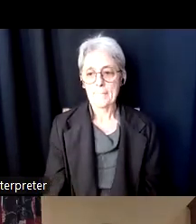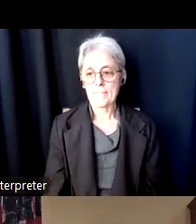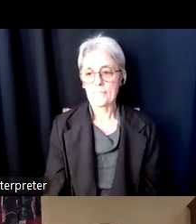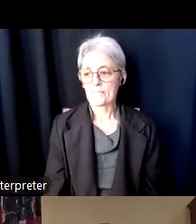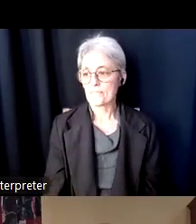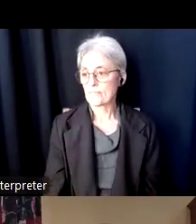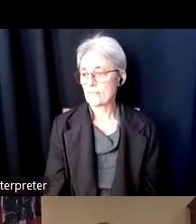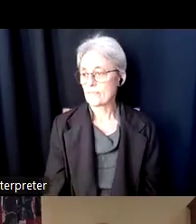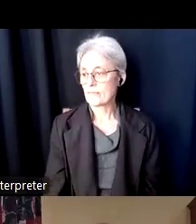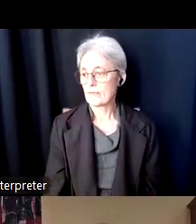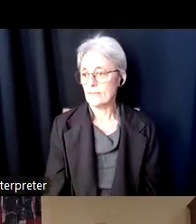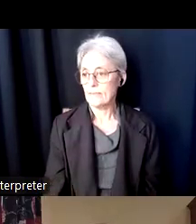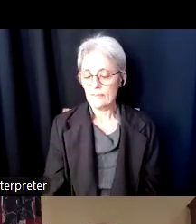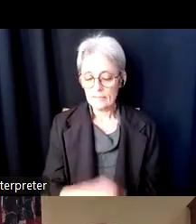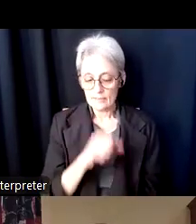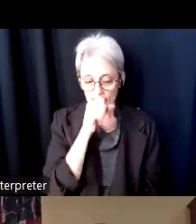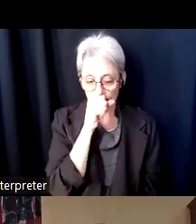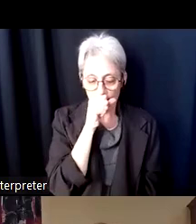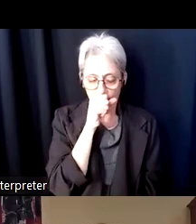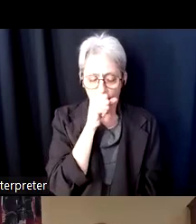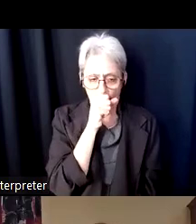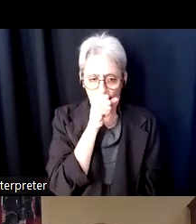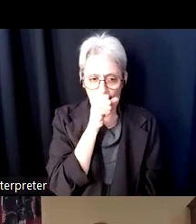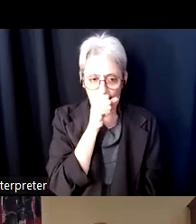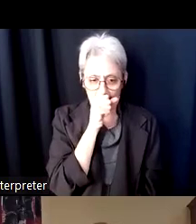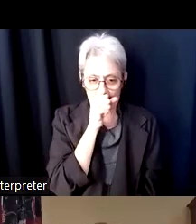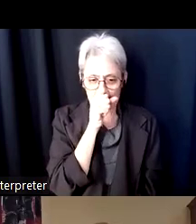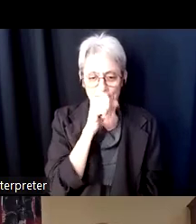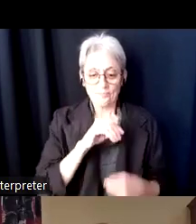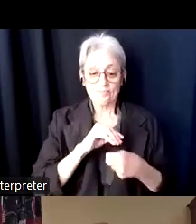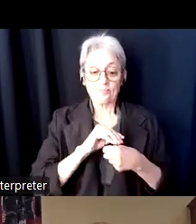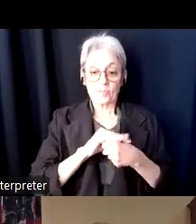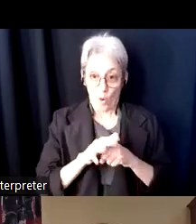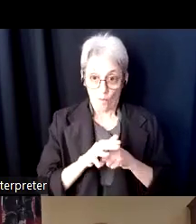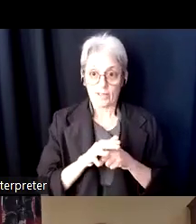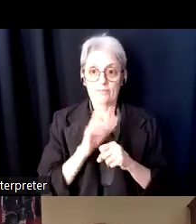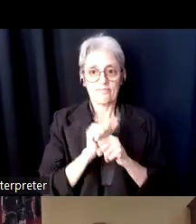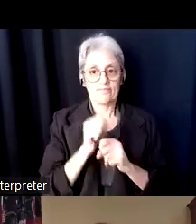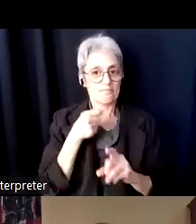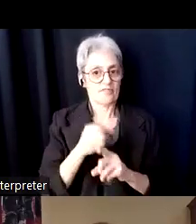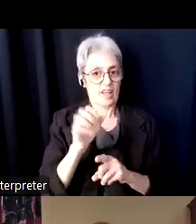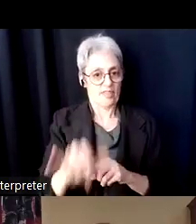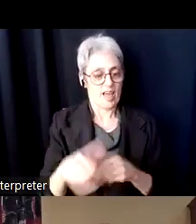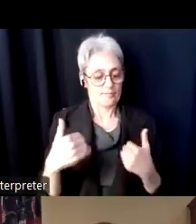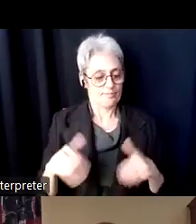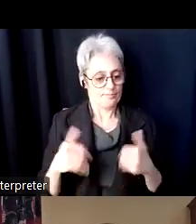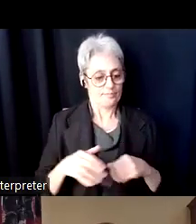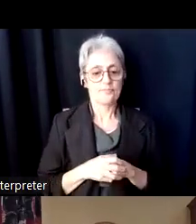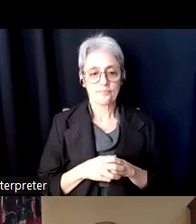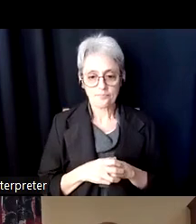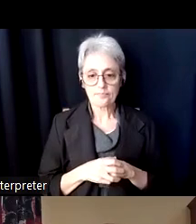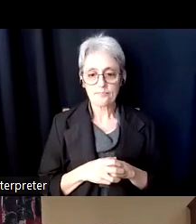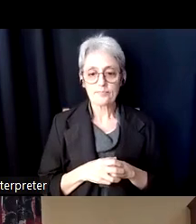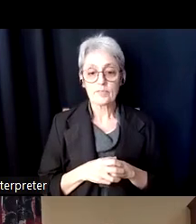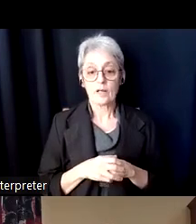As I mentioned, the COVID pandemic really did make a significant impact. People were looking to receive care at home and